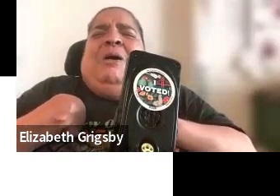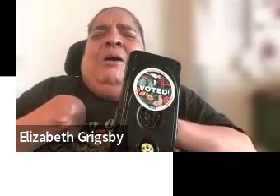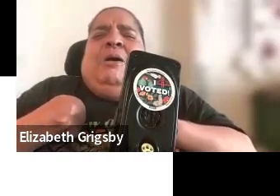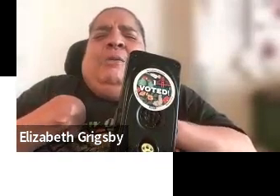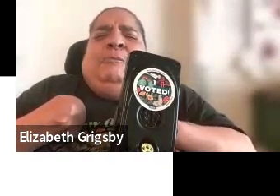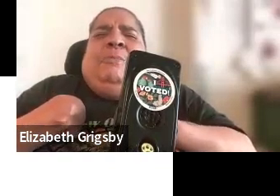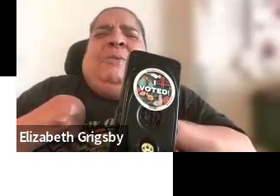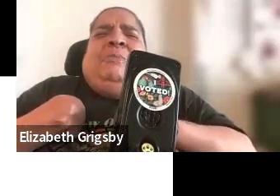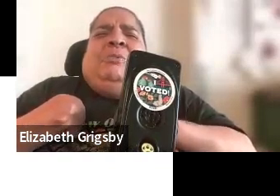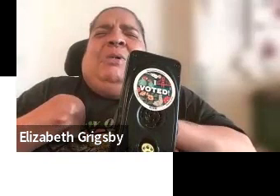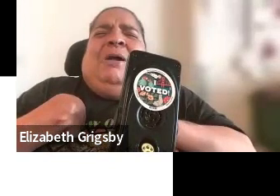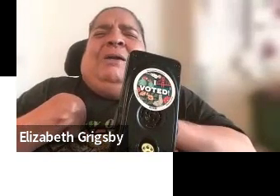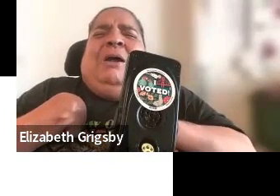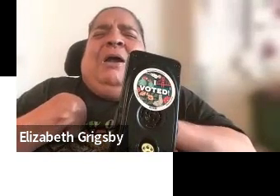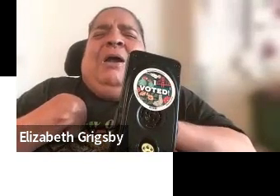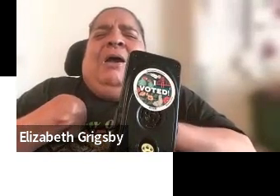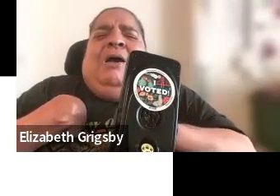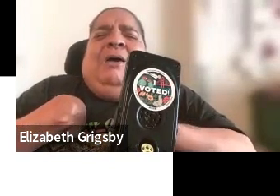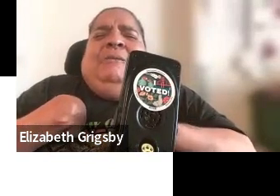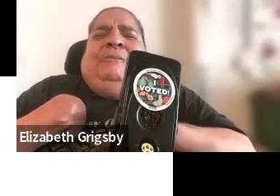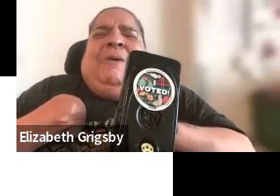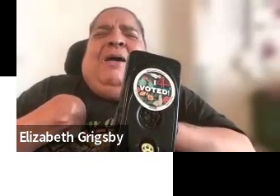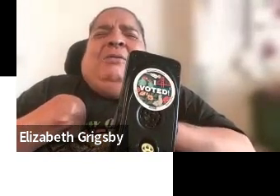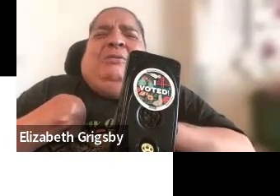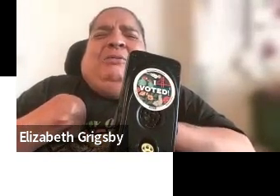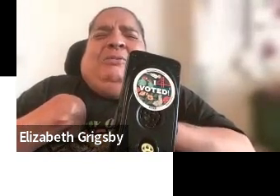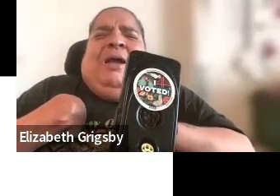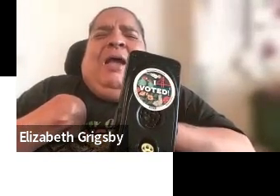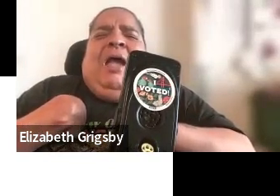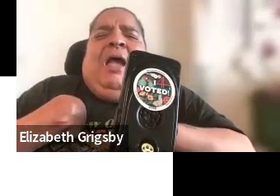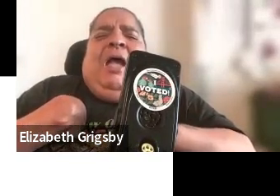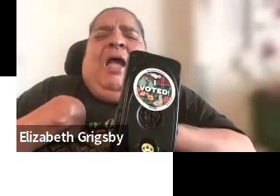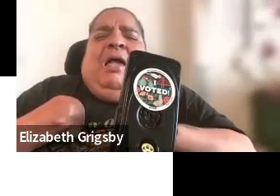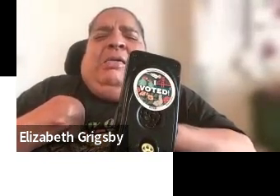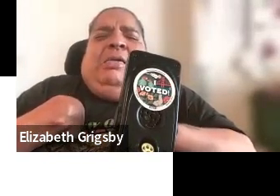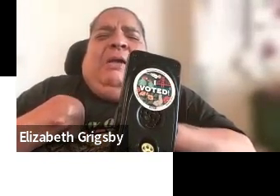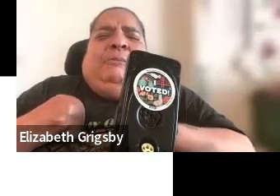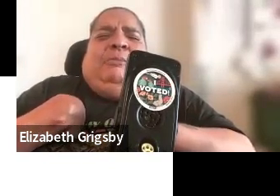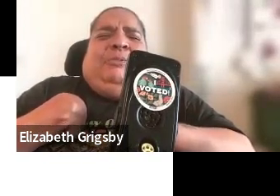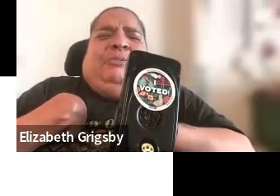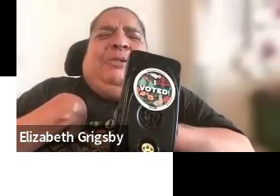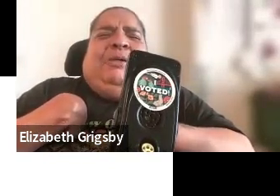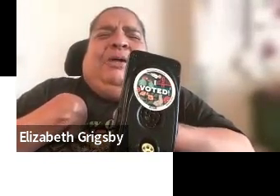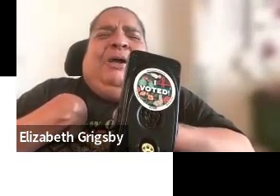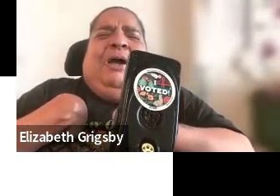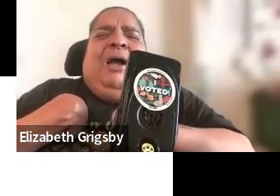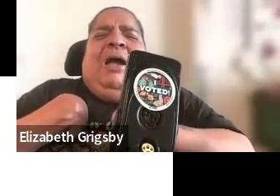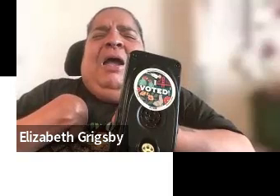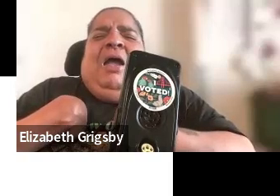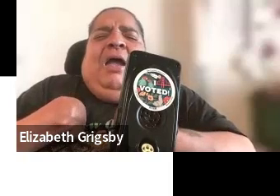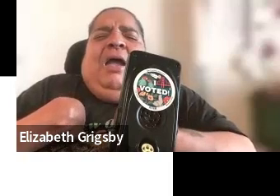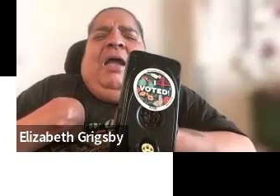have people like Valor, like